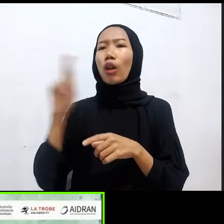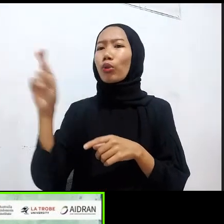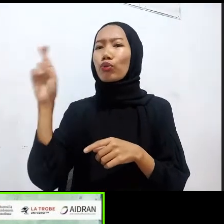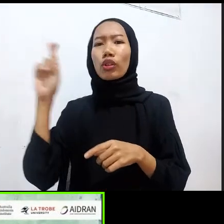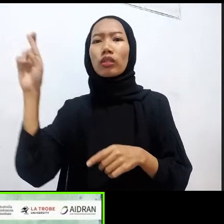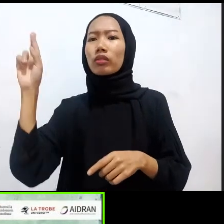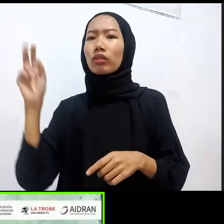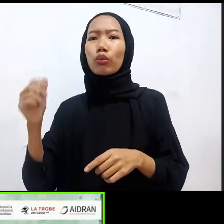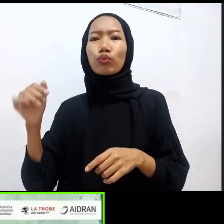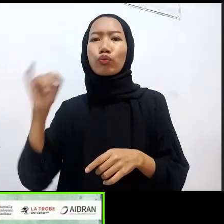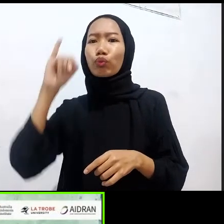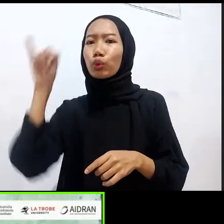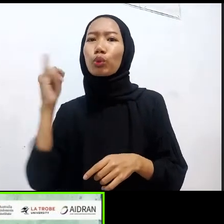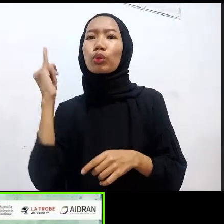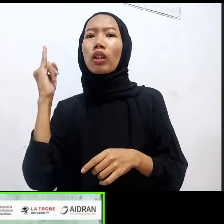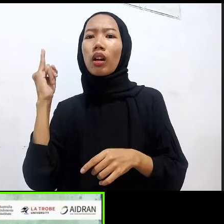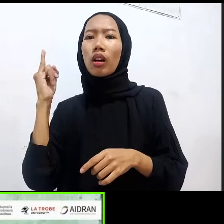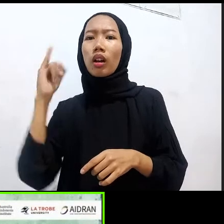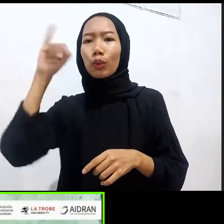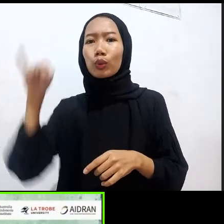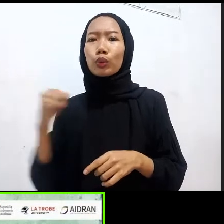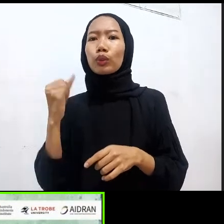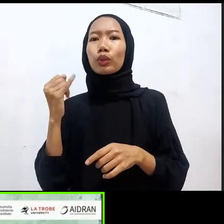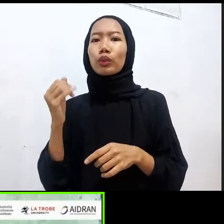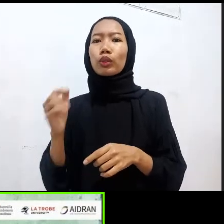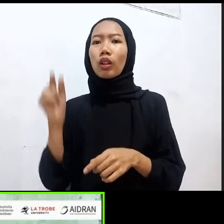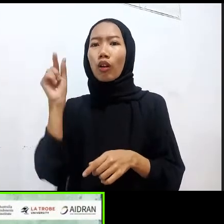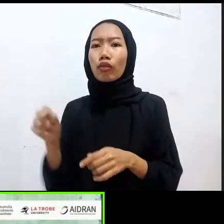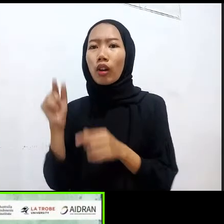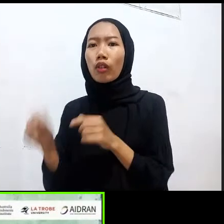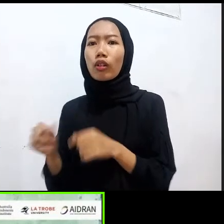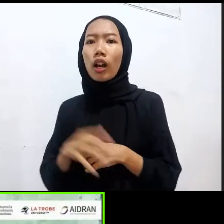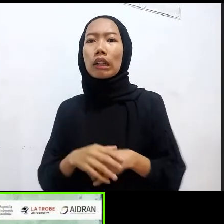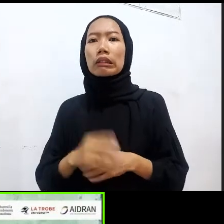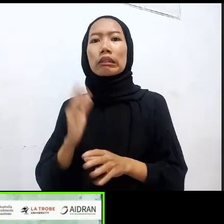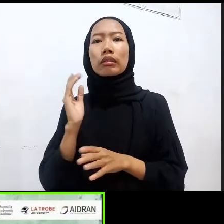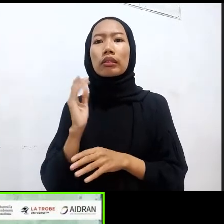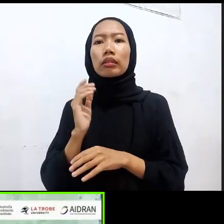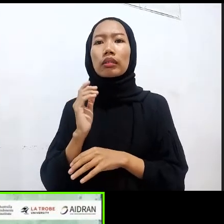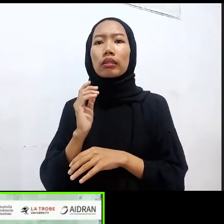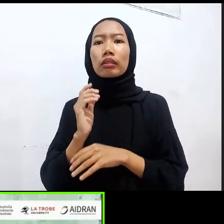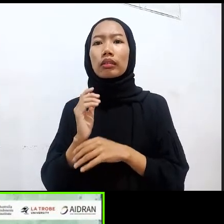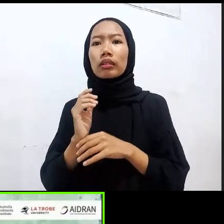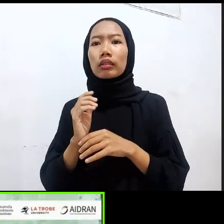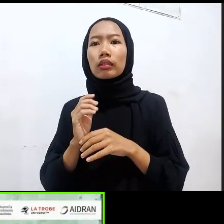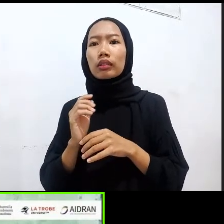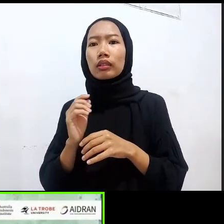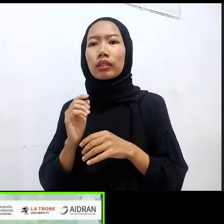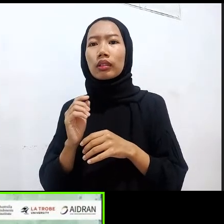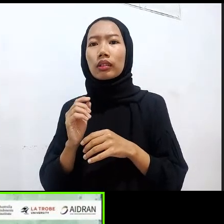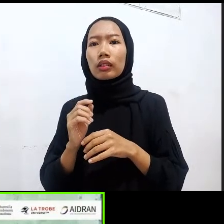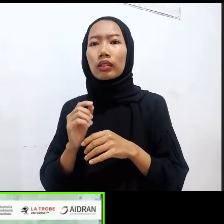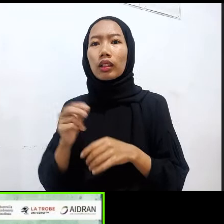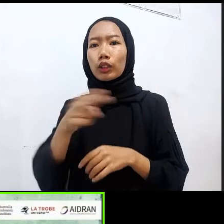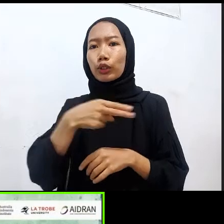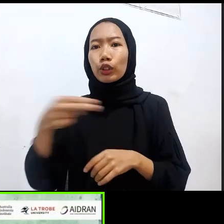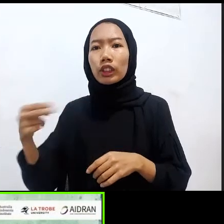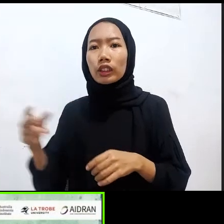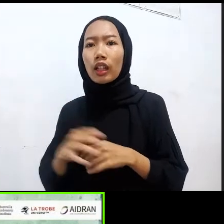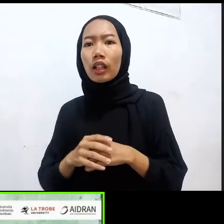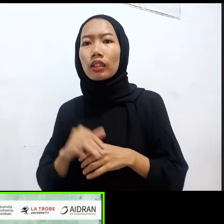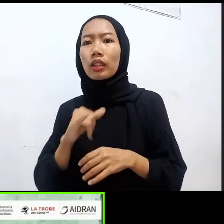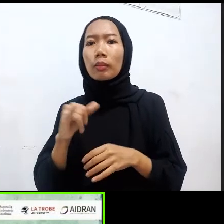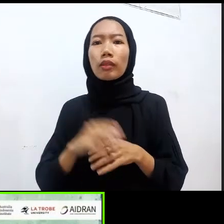like NDIS will surely give a huge change, in the lives of people with disability in Indonesia.